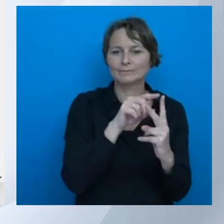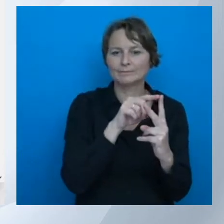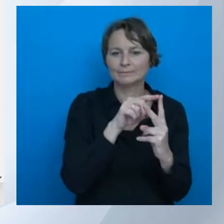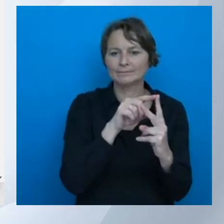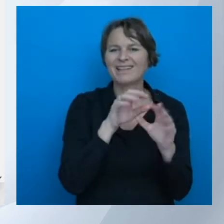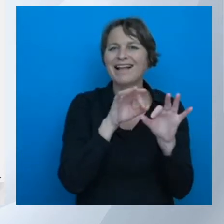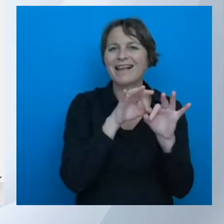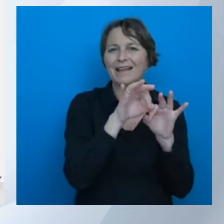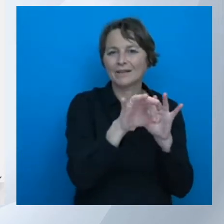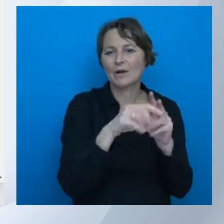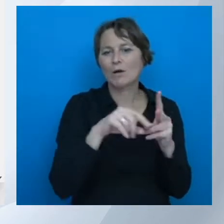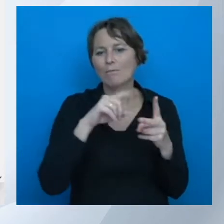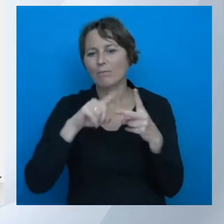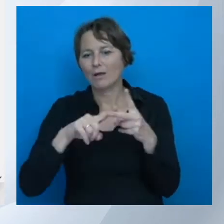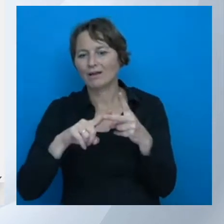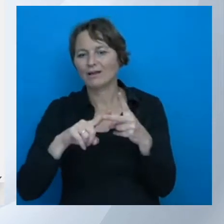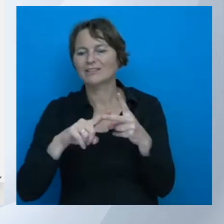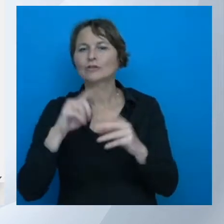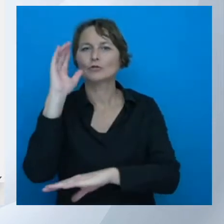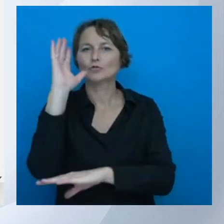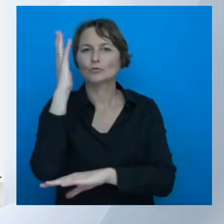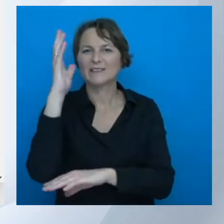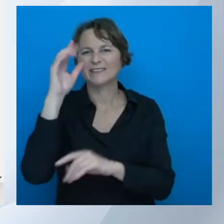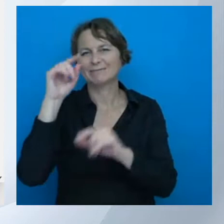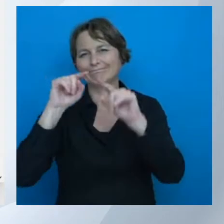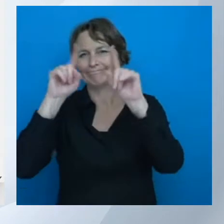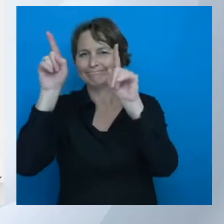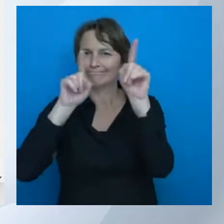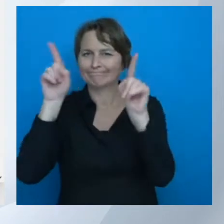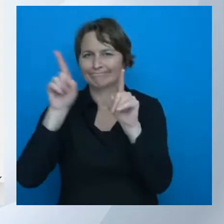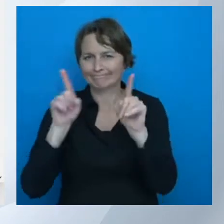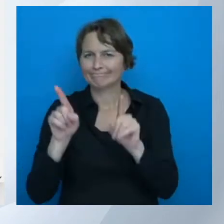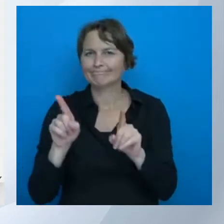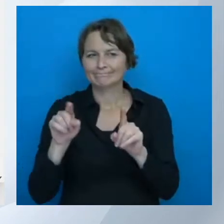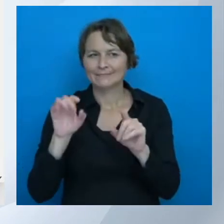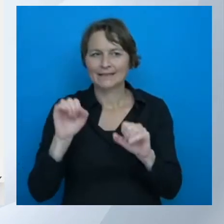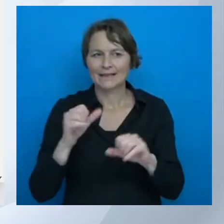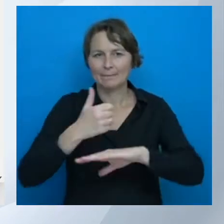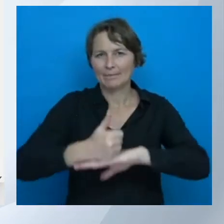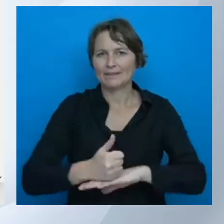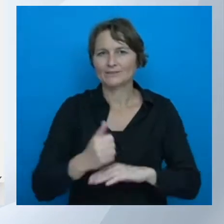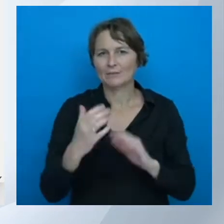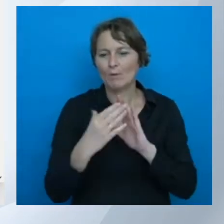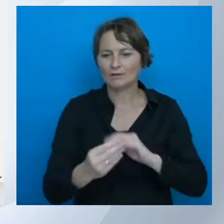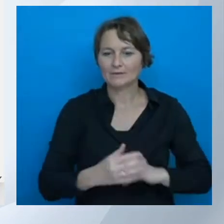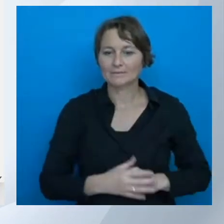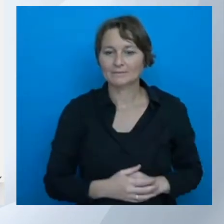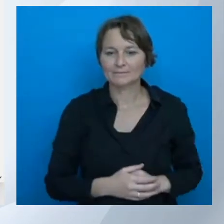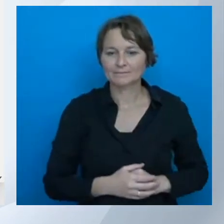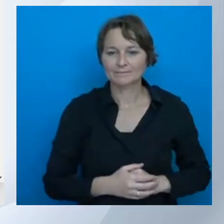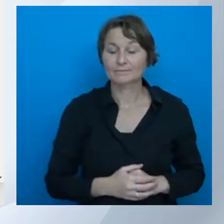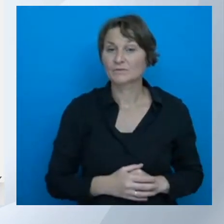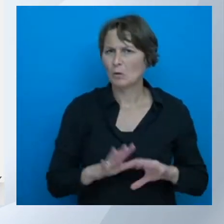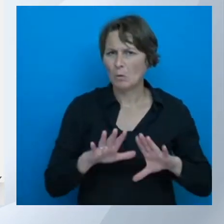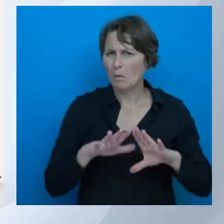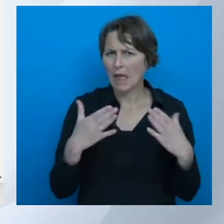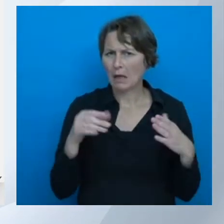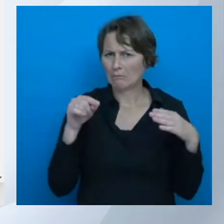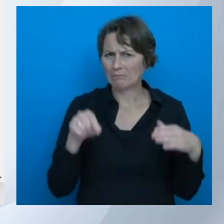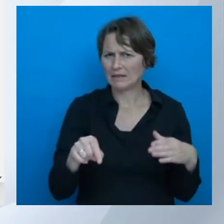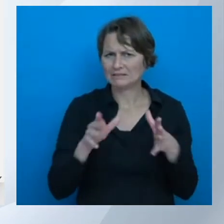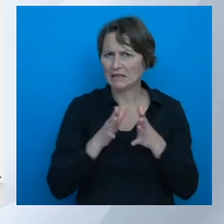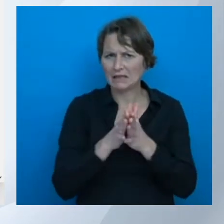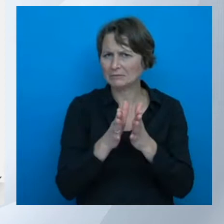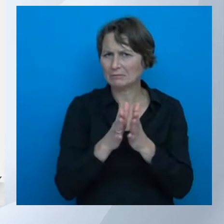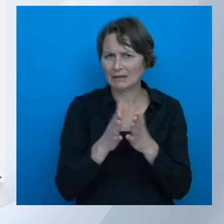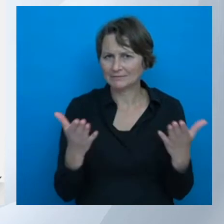models and the tree-based models. All right, now let's see how can we use this explainer. Right now, I am using